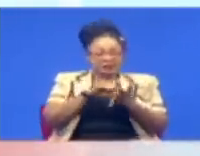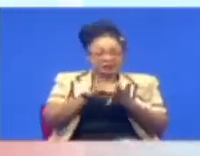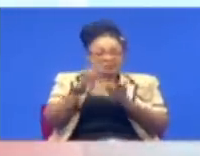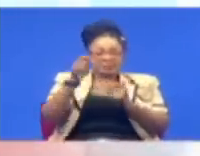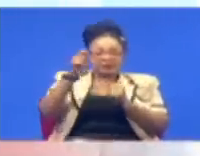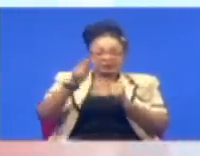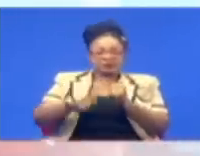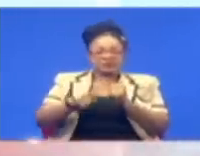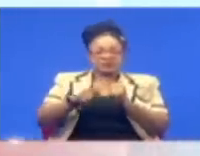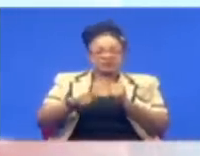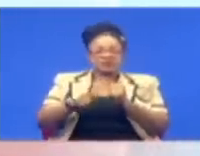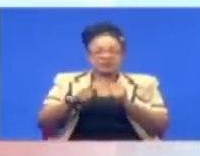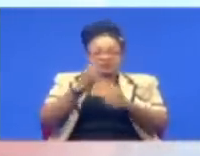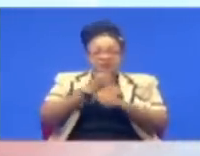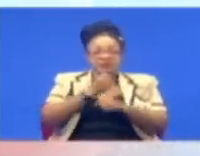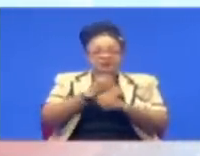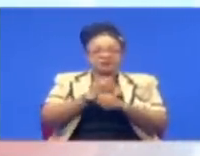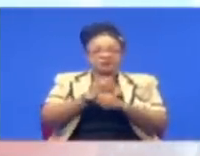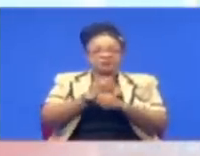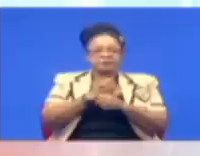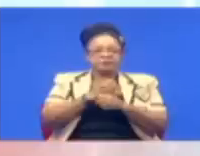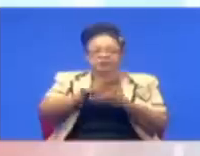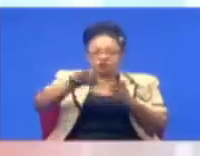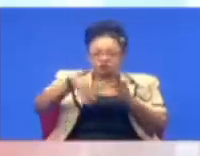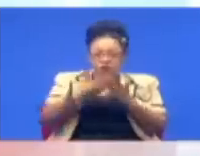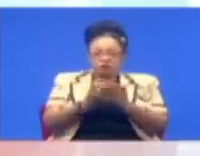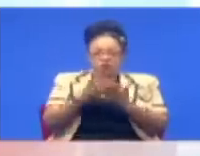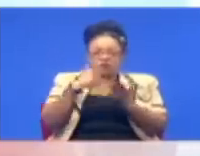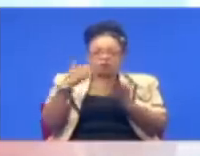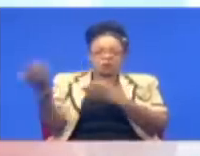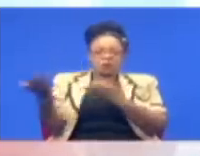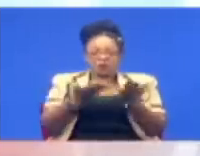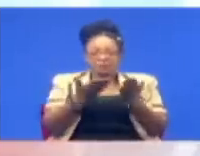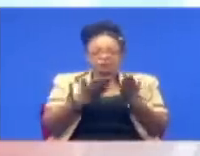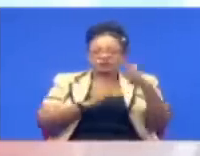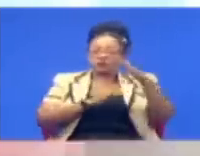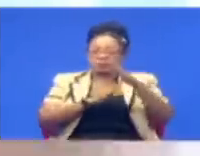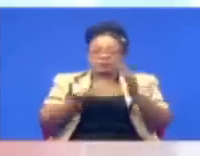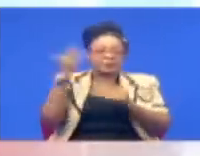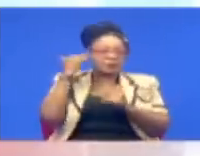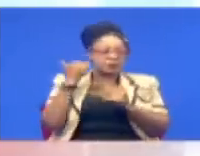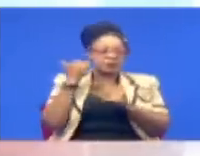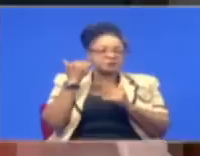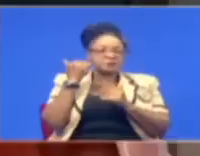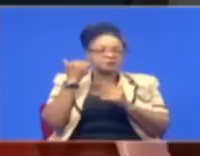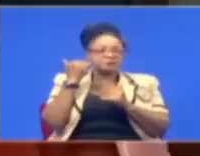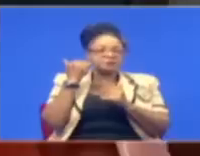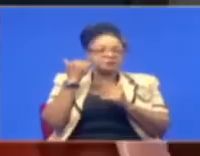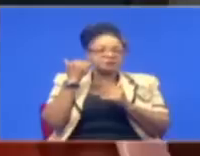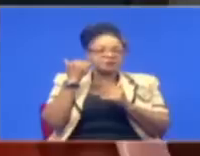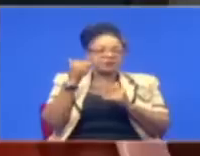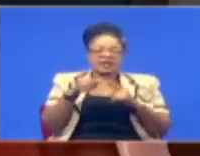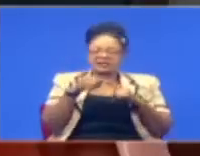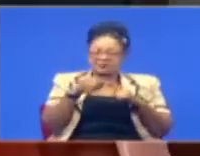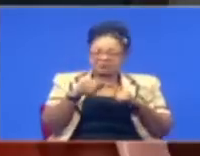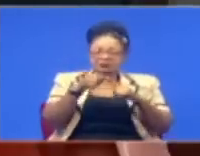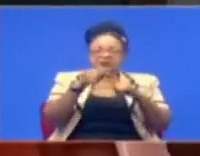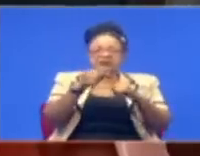justice is served to all litigants who come before the Supreme Court, especially in presidential